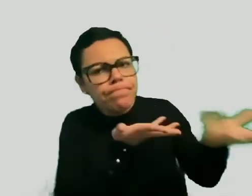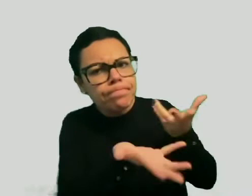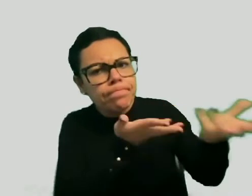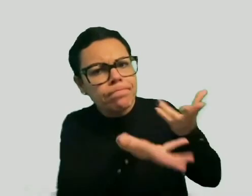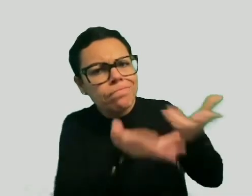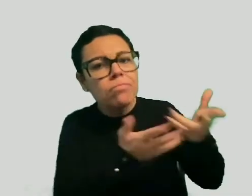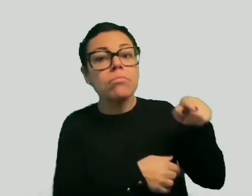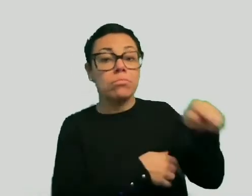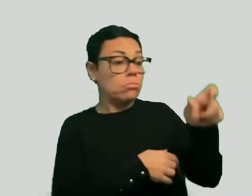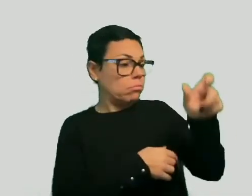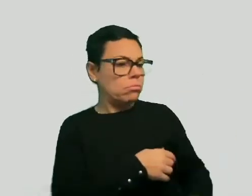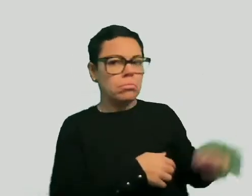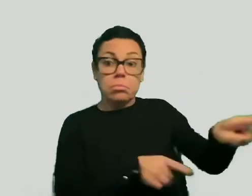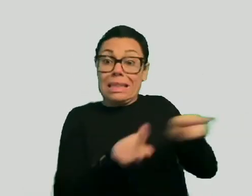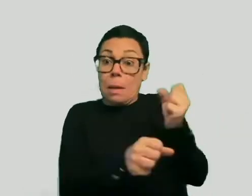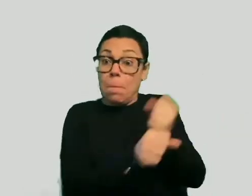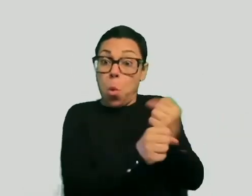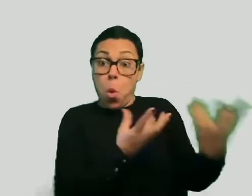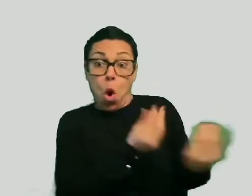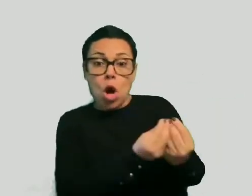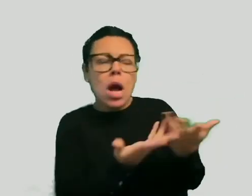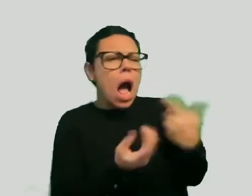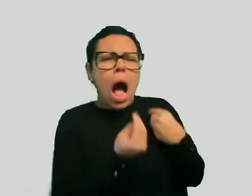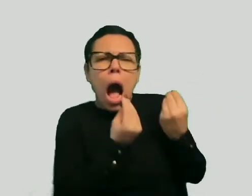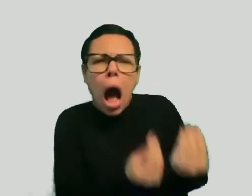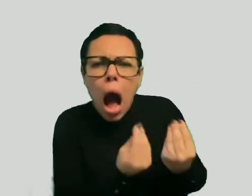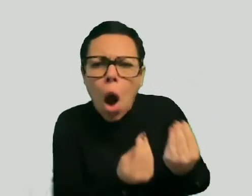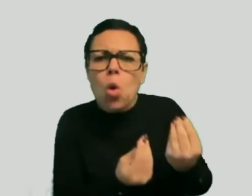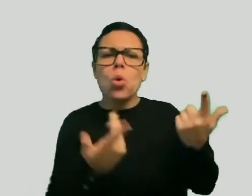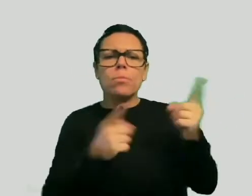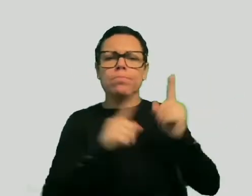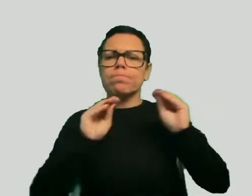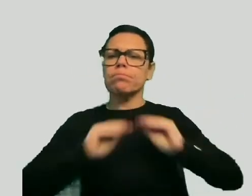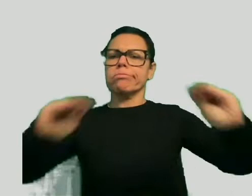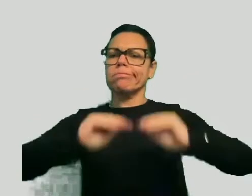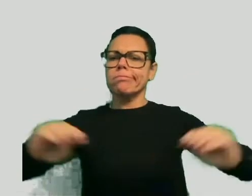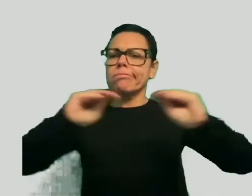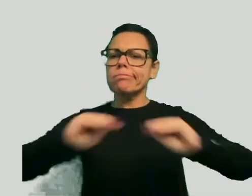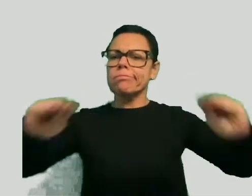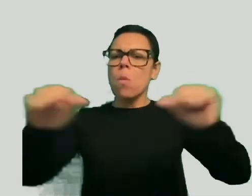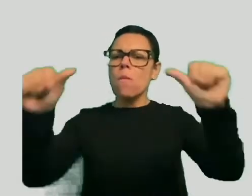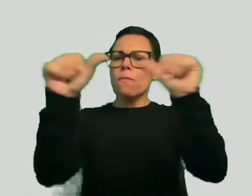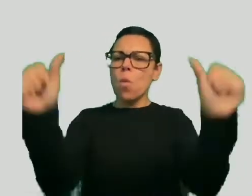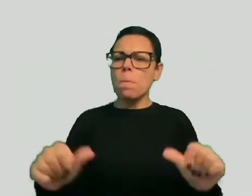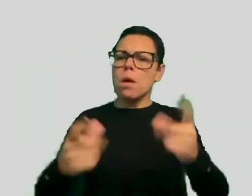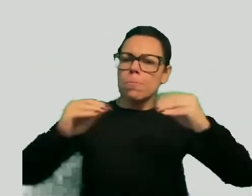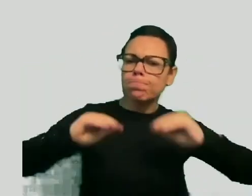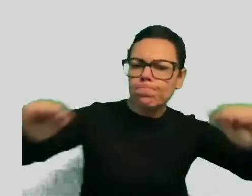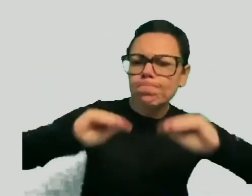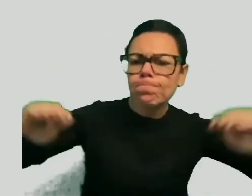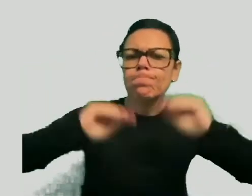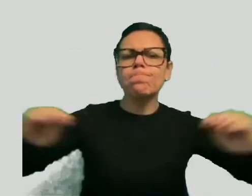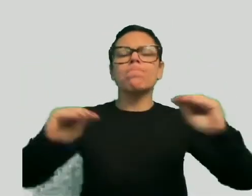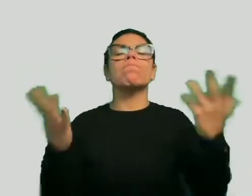training modules on GRPP for the European towns and cities to help them implement GRPP at